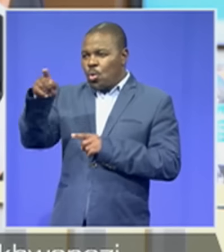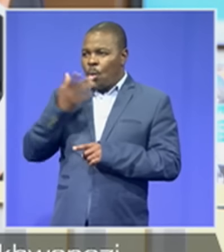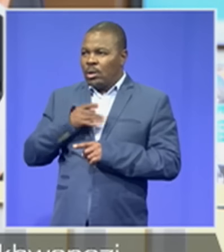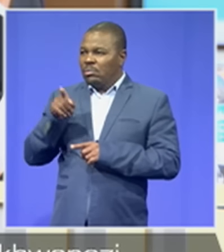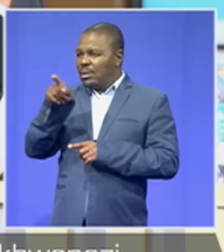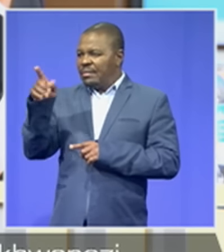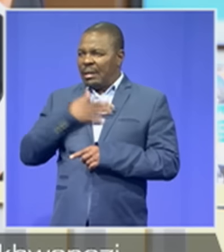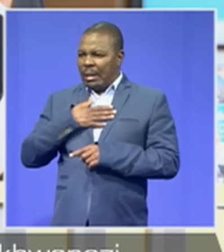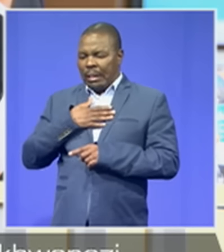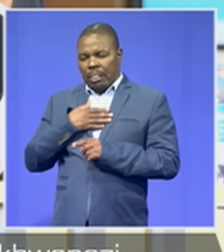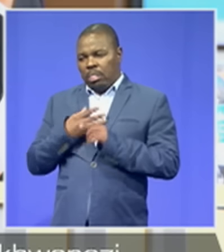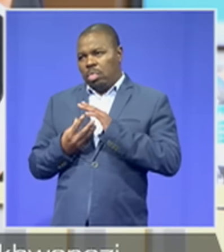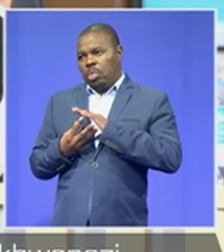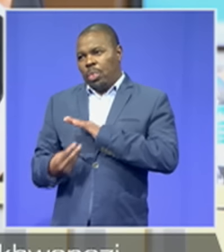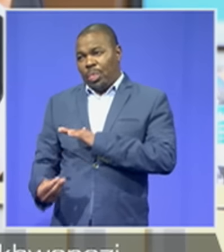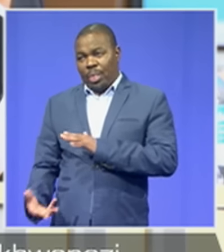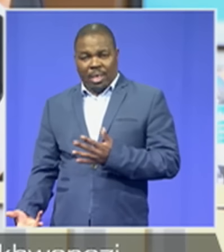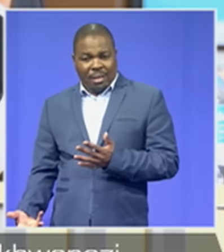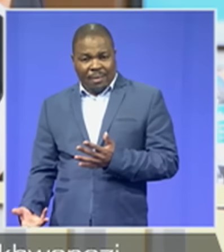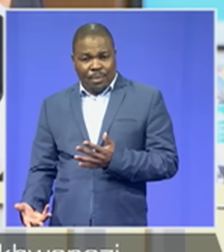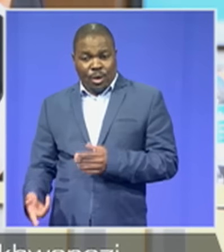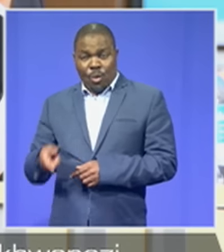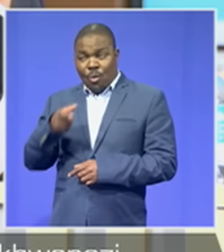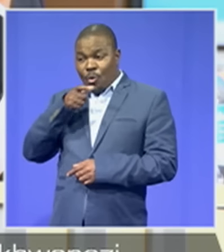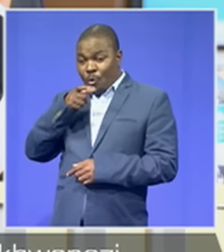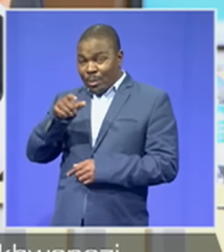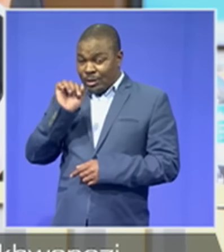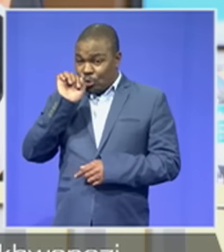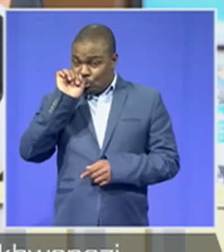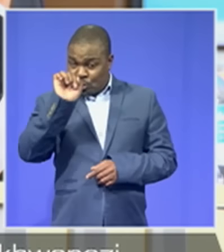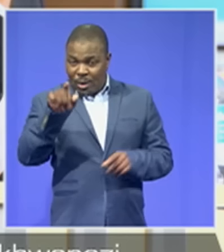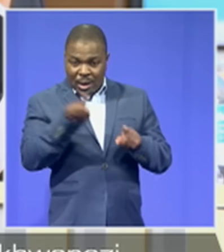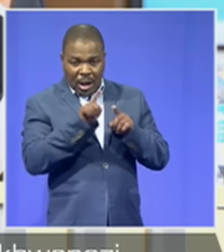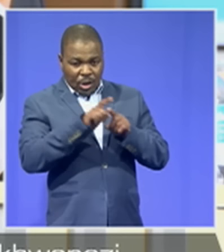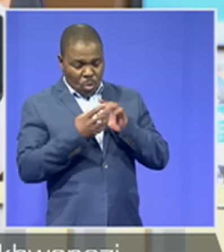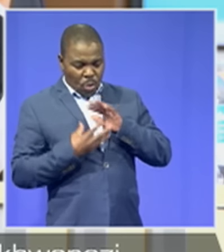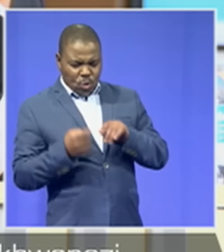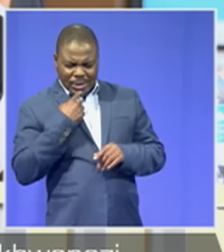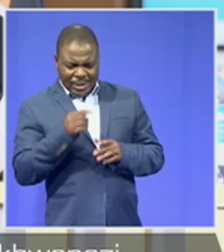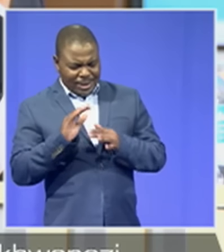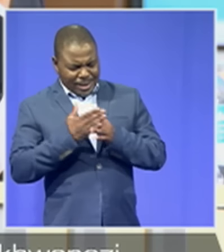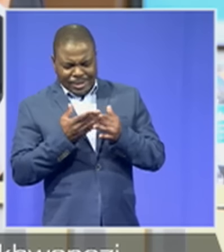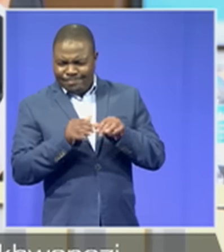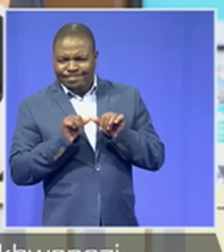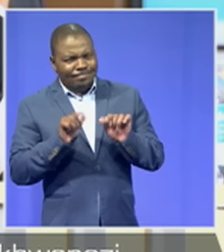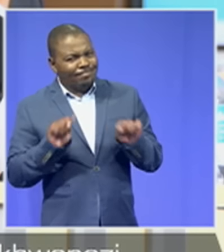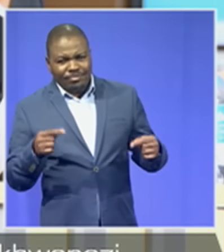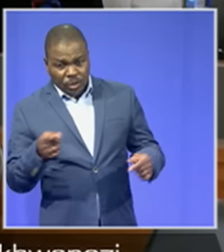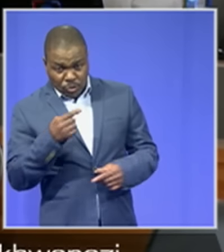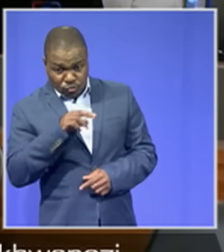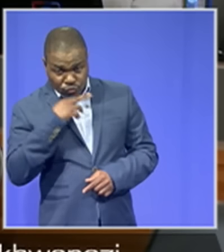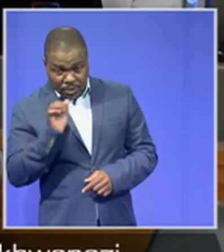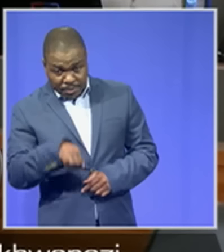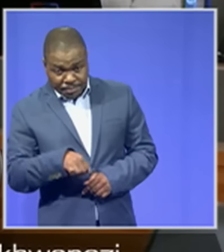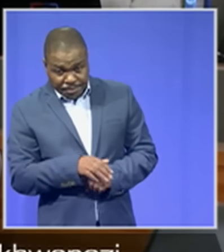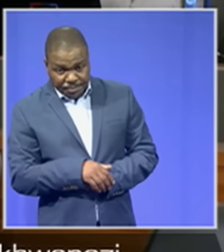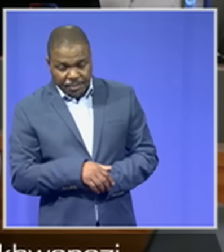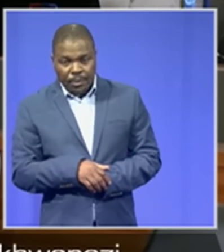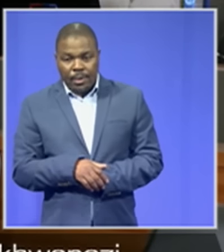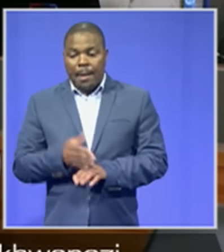here. Your comments are to discourage. You say this case is not sustainable. That's really what you're doing.